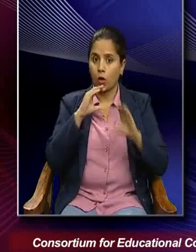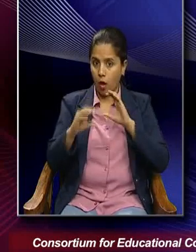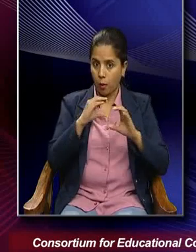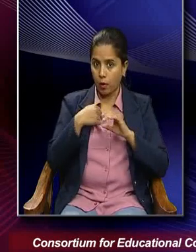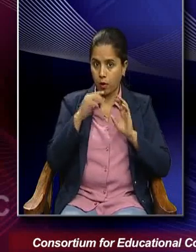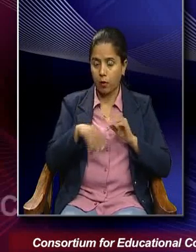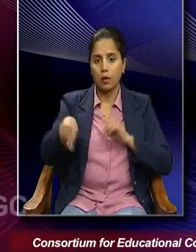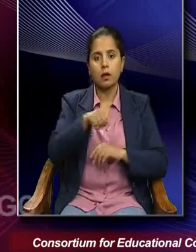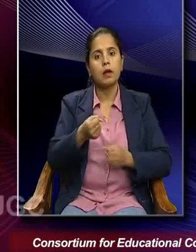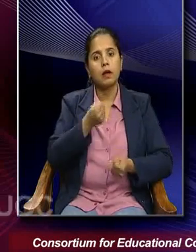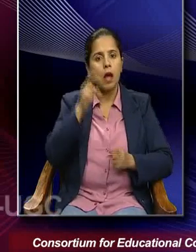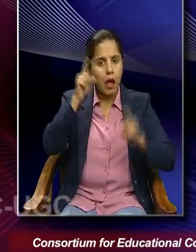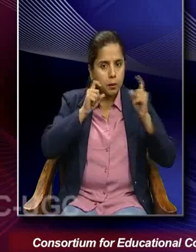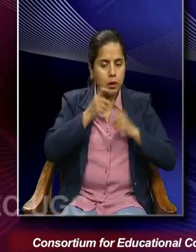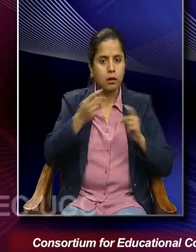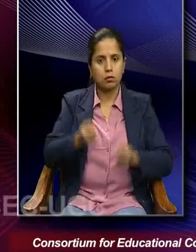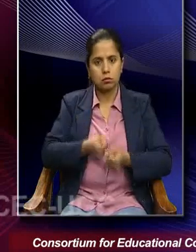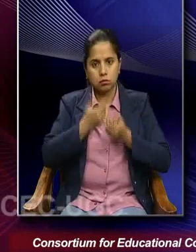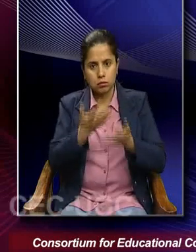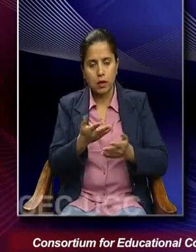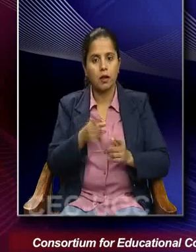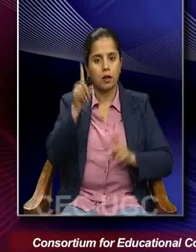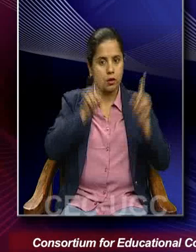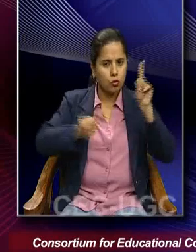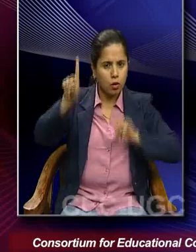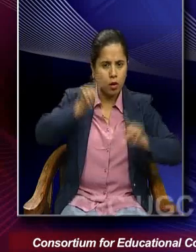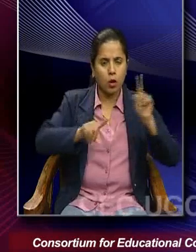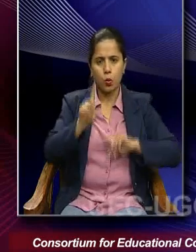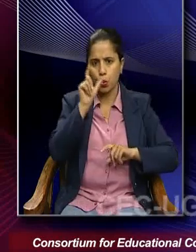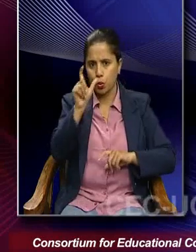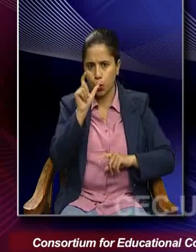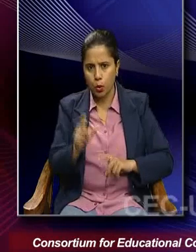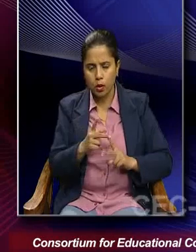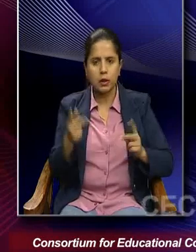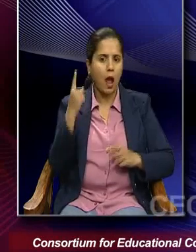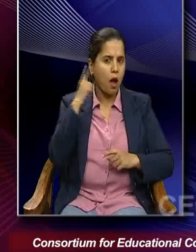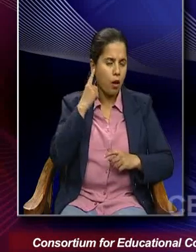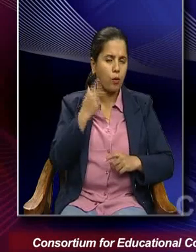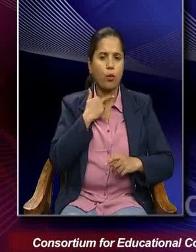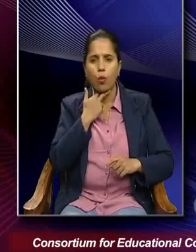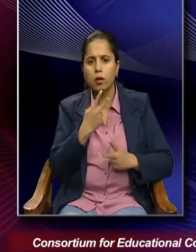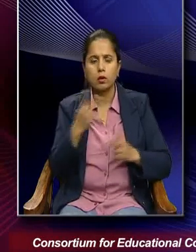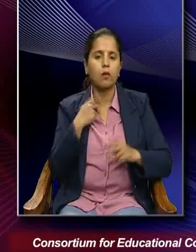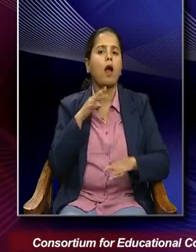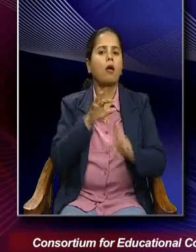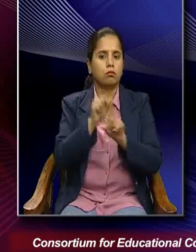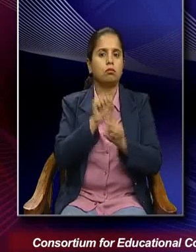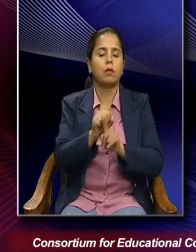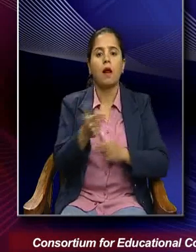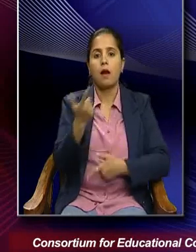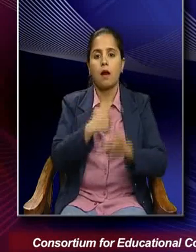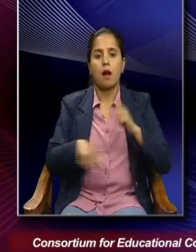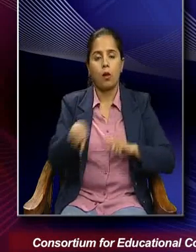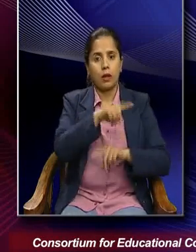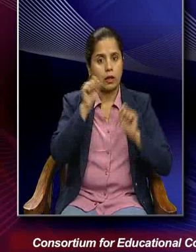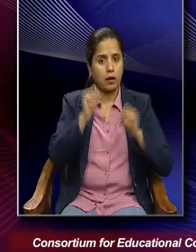communicate through symbols, gestures, words, and sounds. Language is